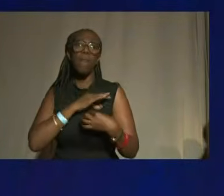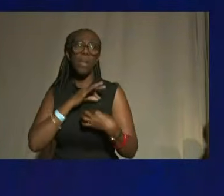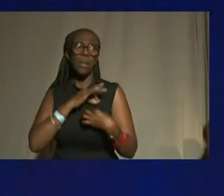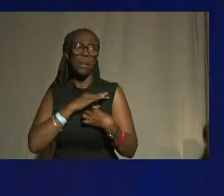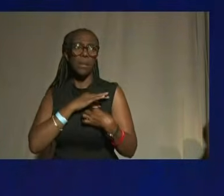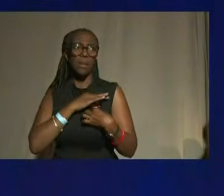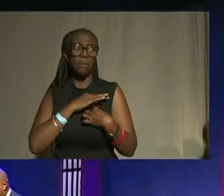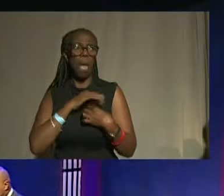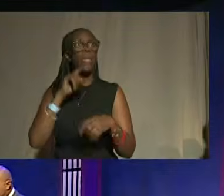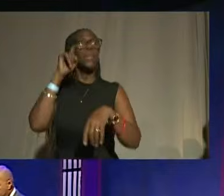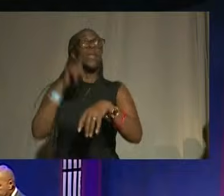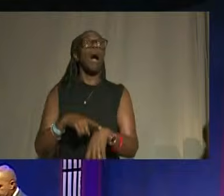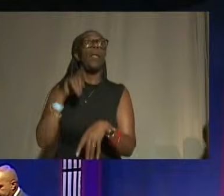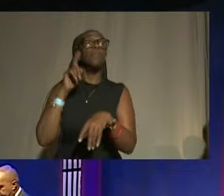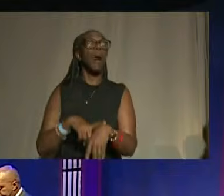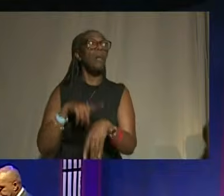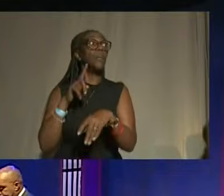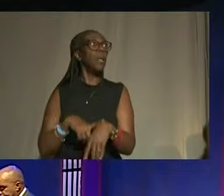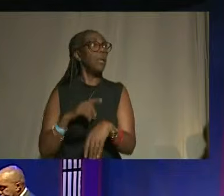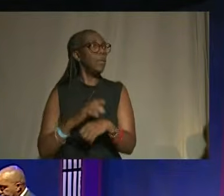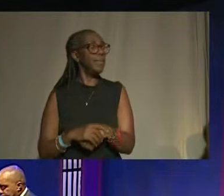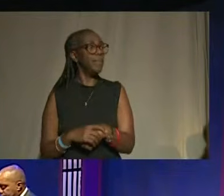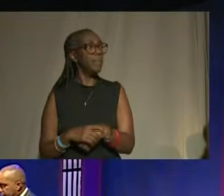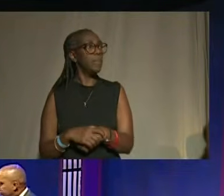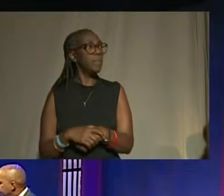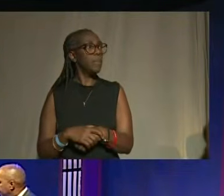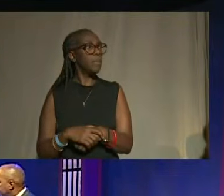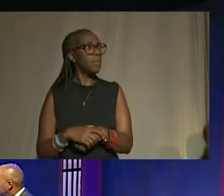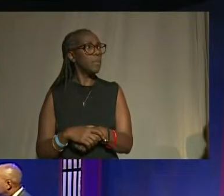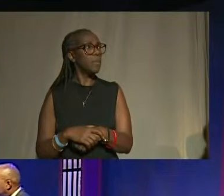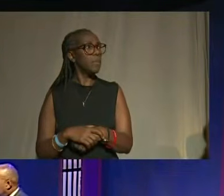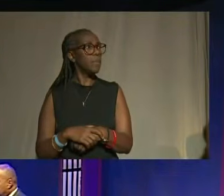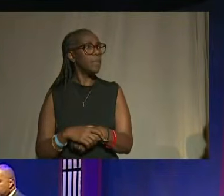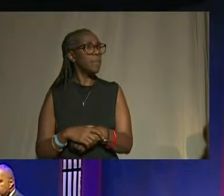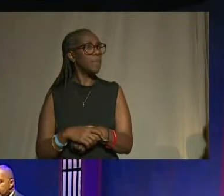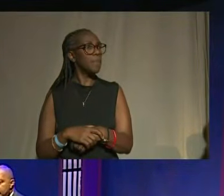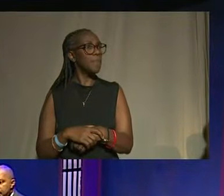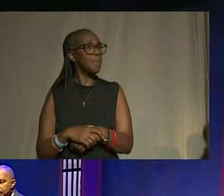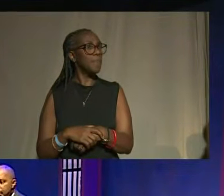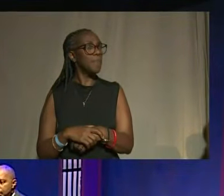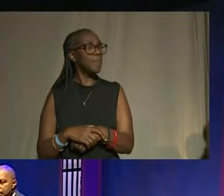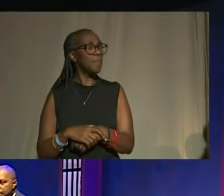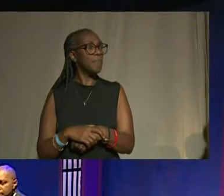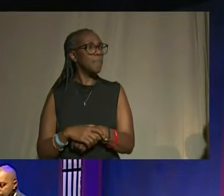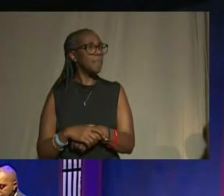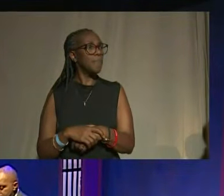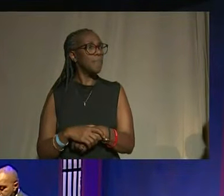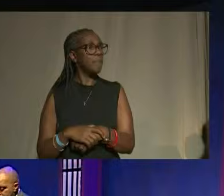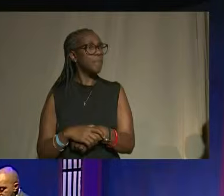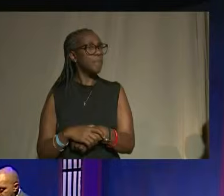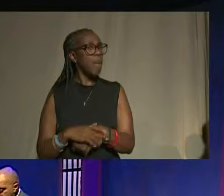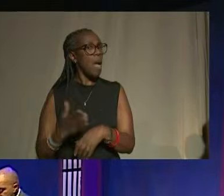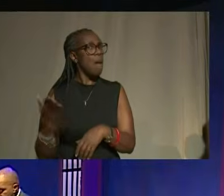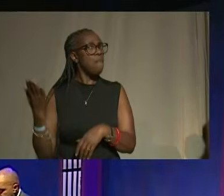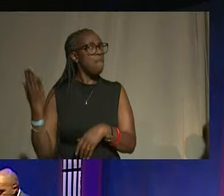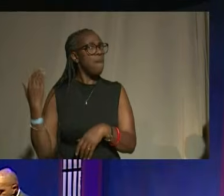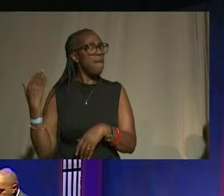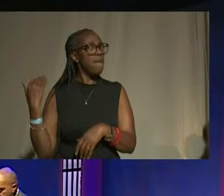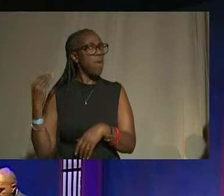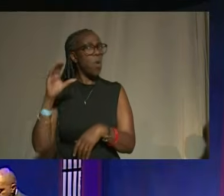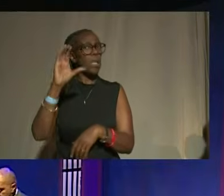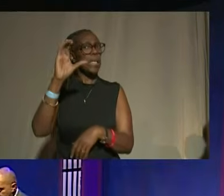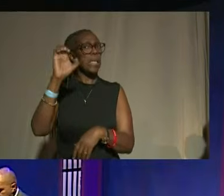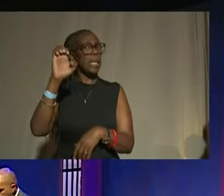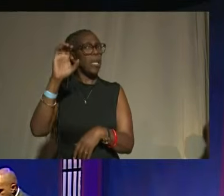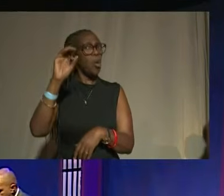you. Al, I invite you to pose a question to Team PNP. The former CEO of Grace Kennedy, the late Don